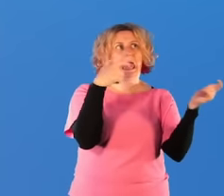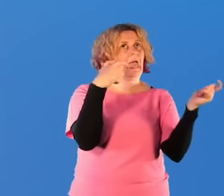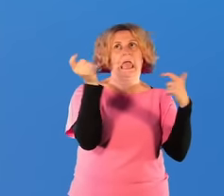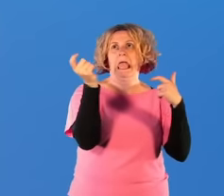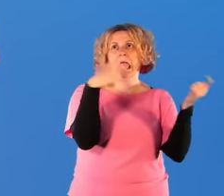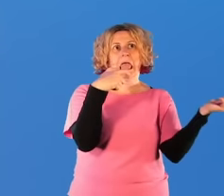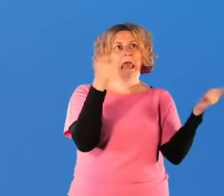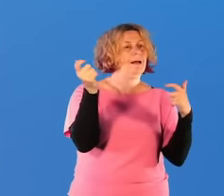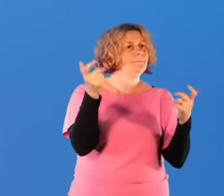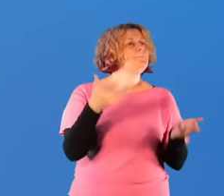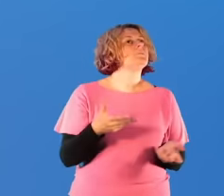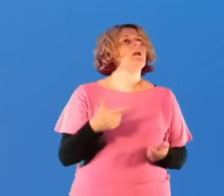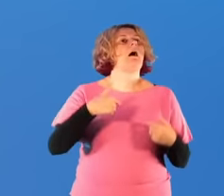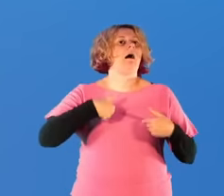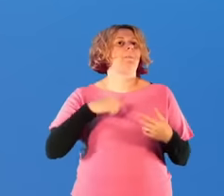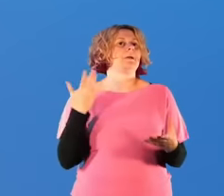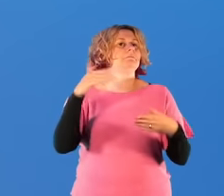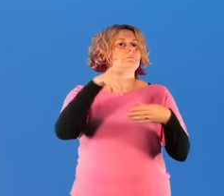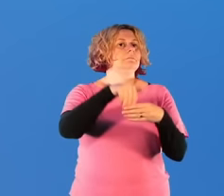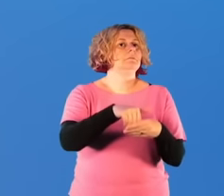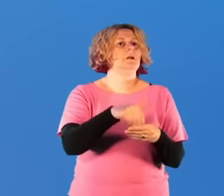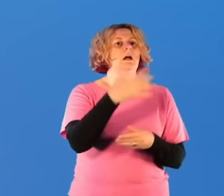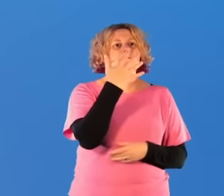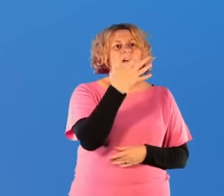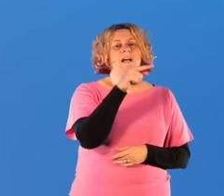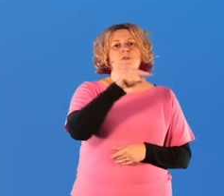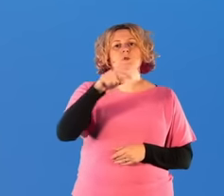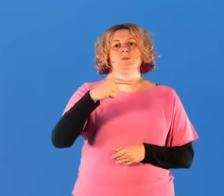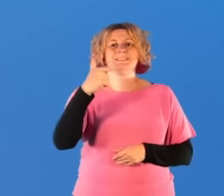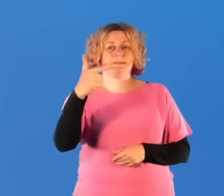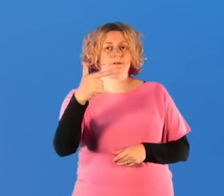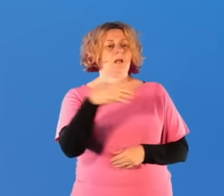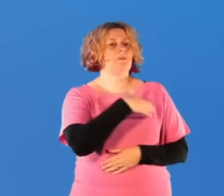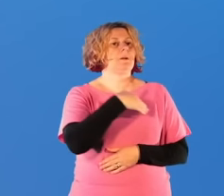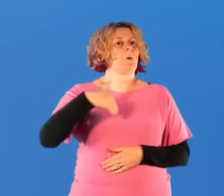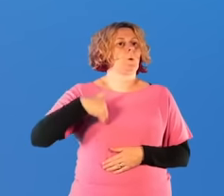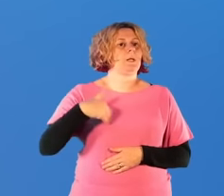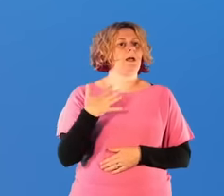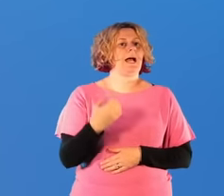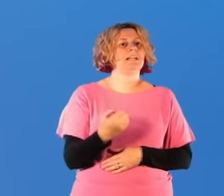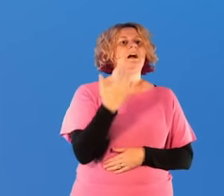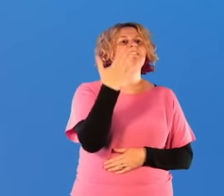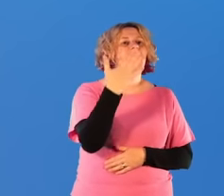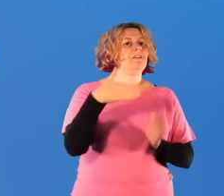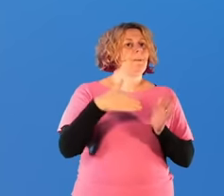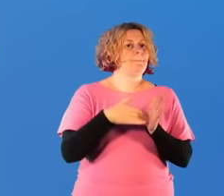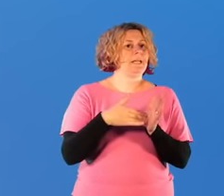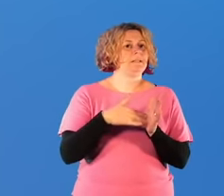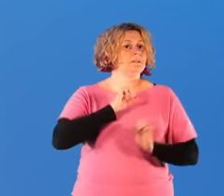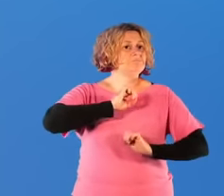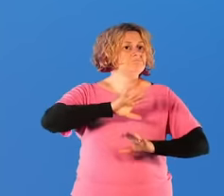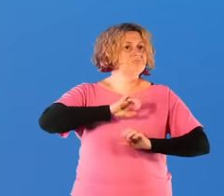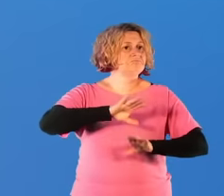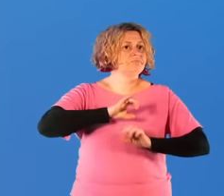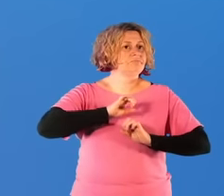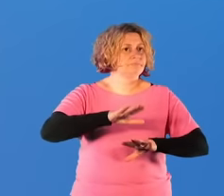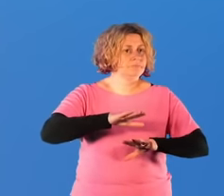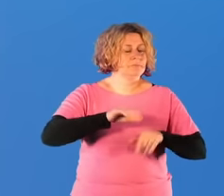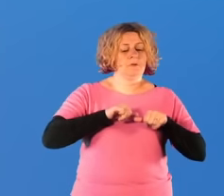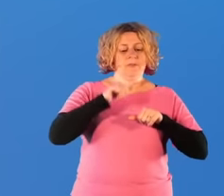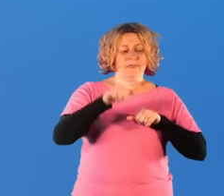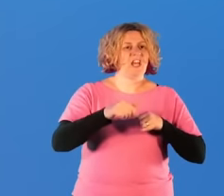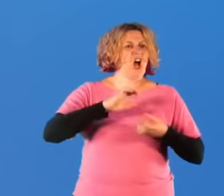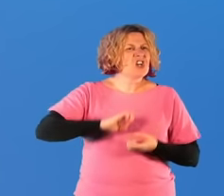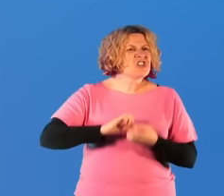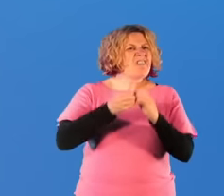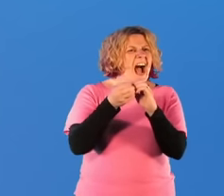5 to 7s, and each morning we've given them a 5-minute talk, followed by some craft, songs, games, and maybe